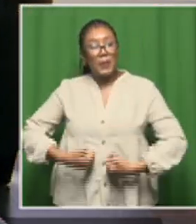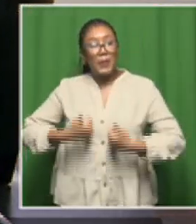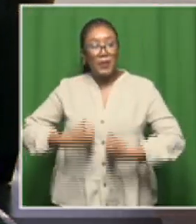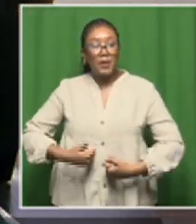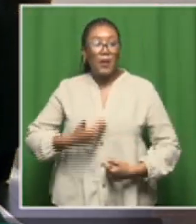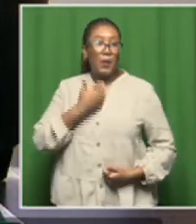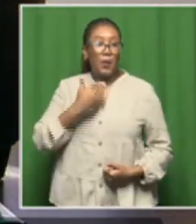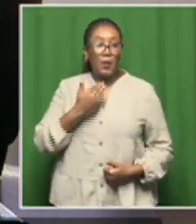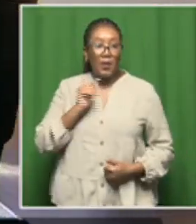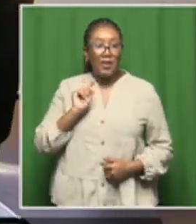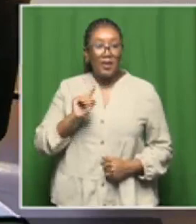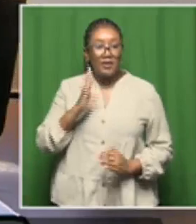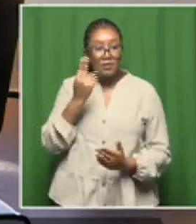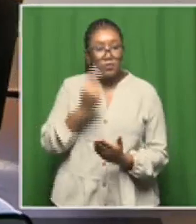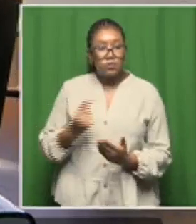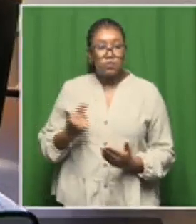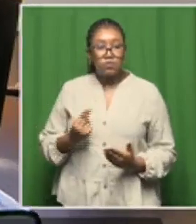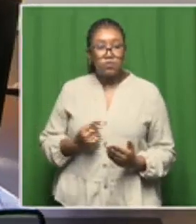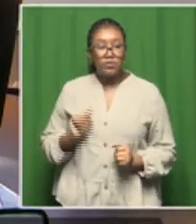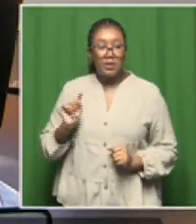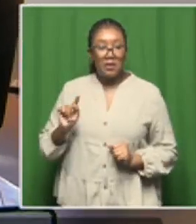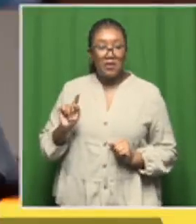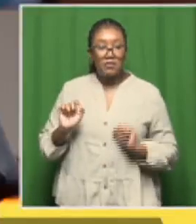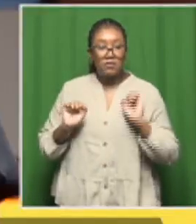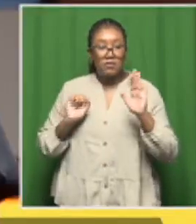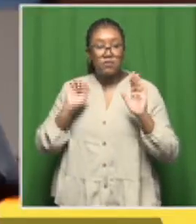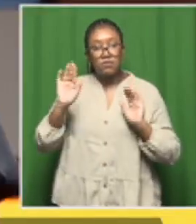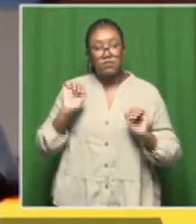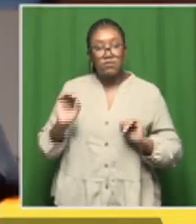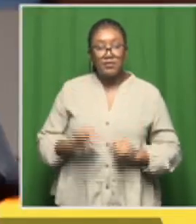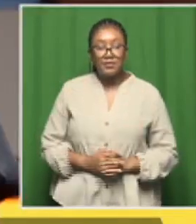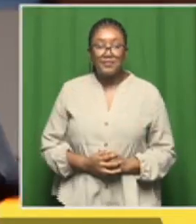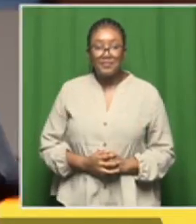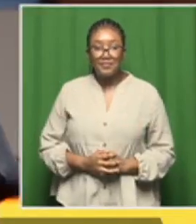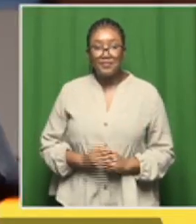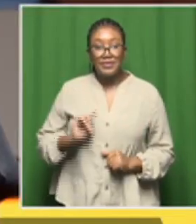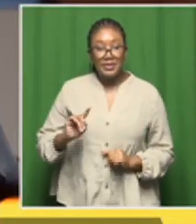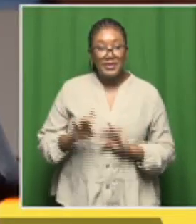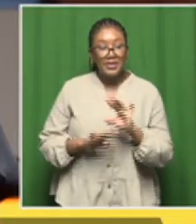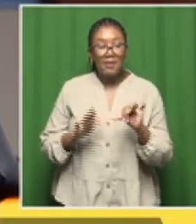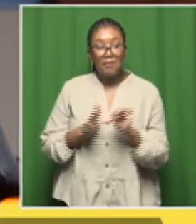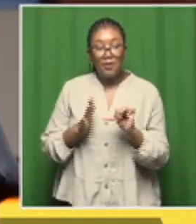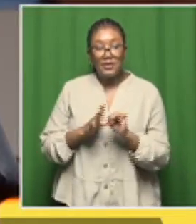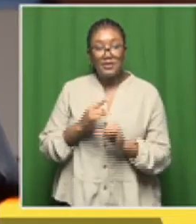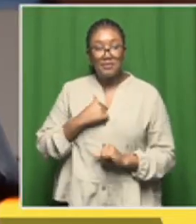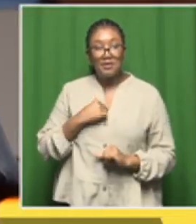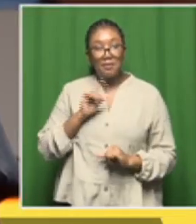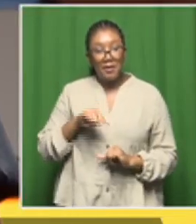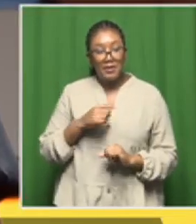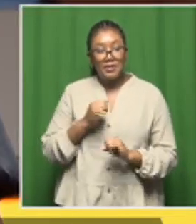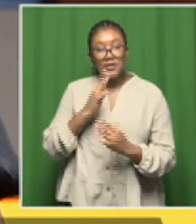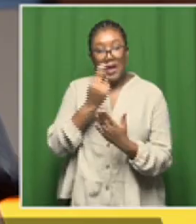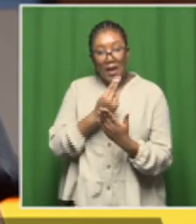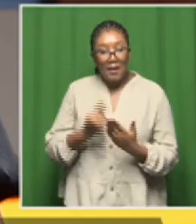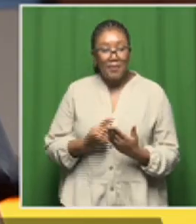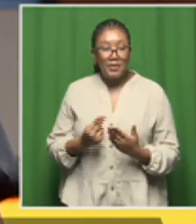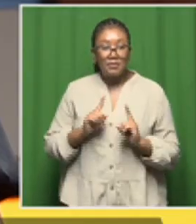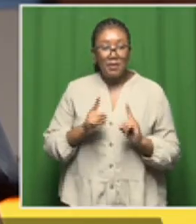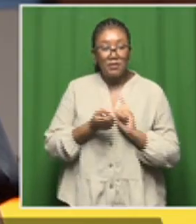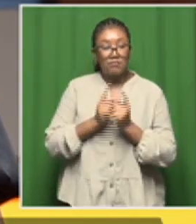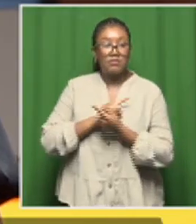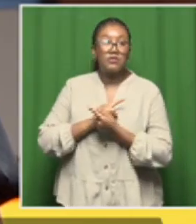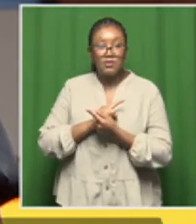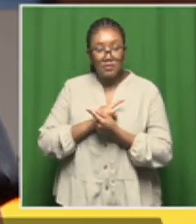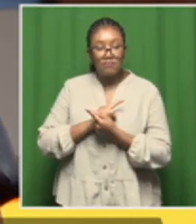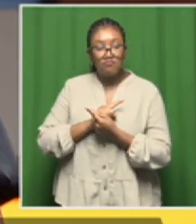this art piece? It's quite an intention for me to make my art practice speak to